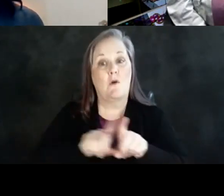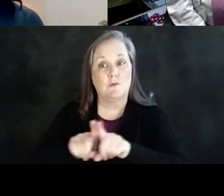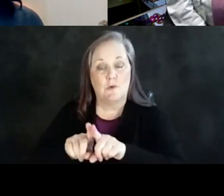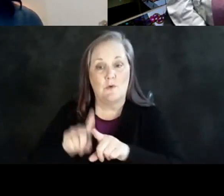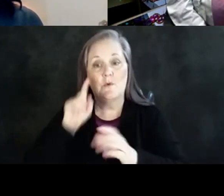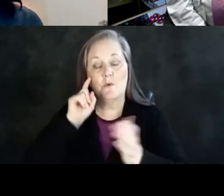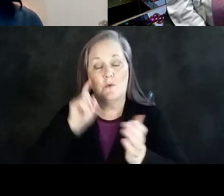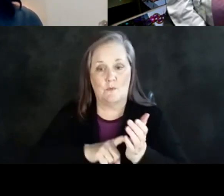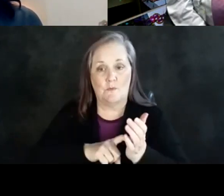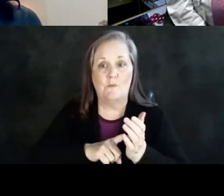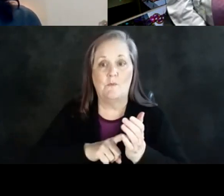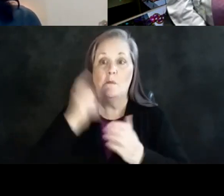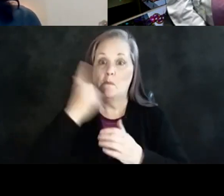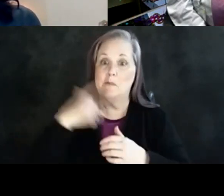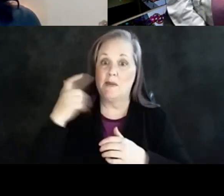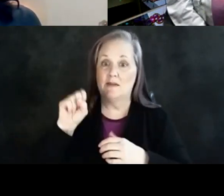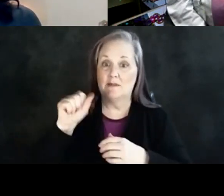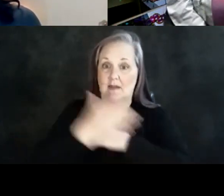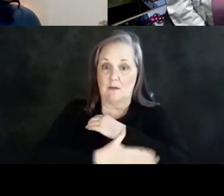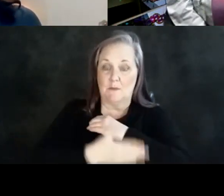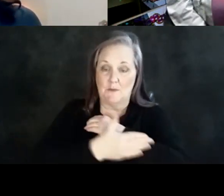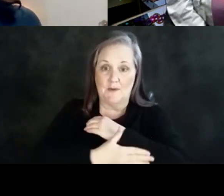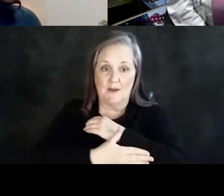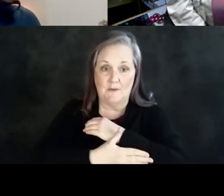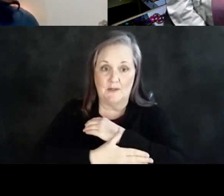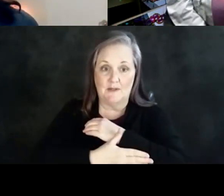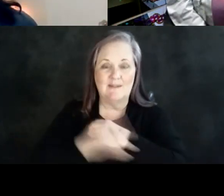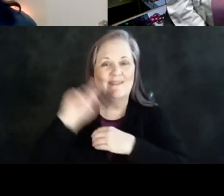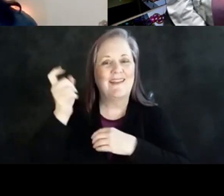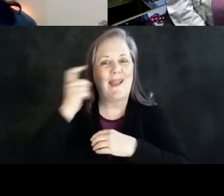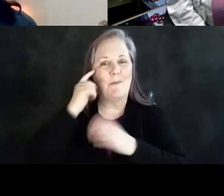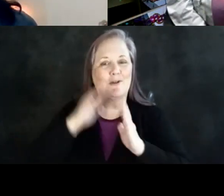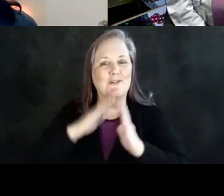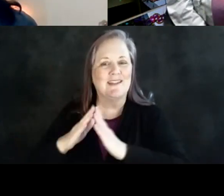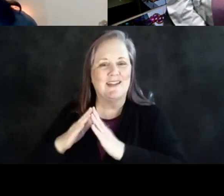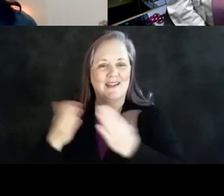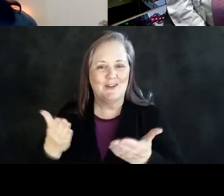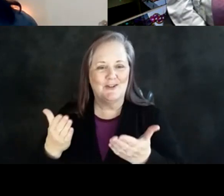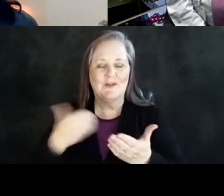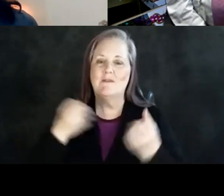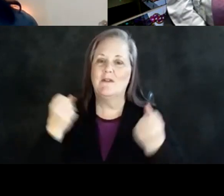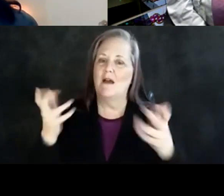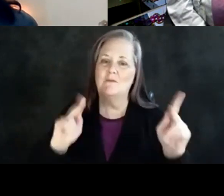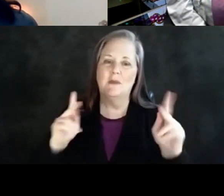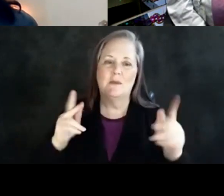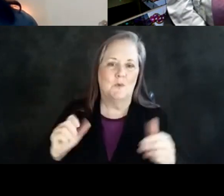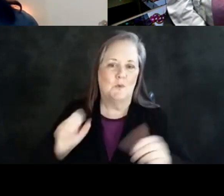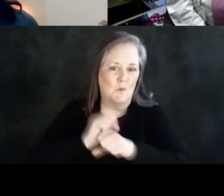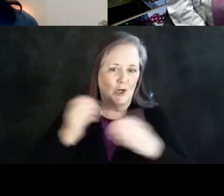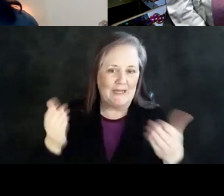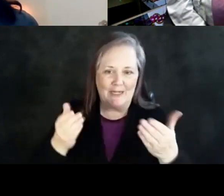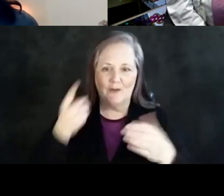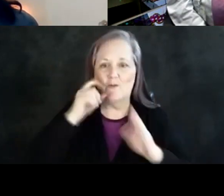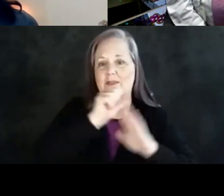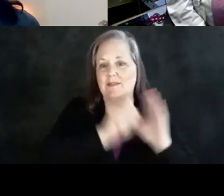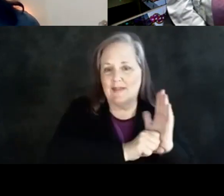note is that because Sacramento County is the capital and does have a lot of people who work here for the